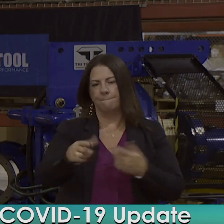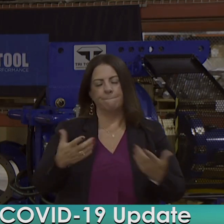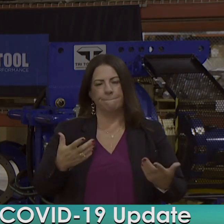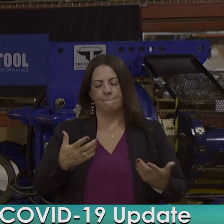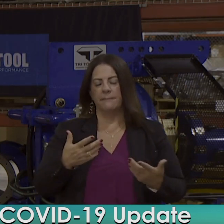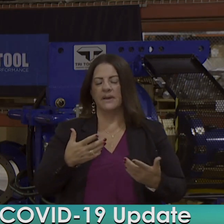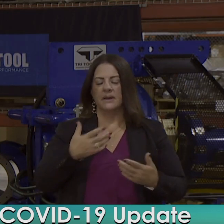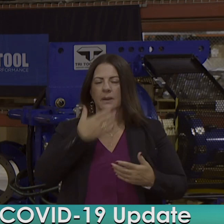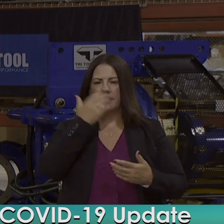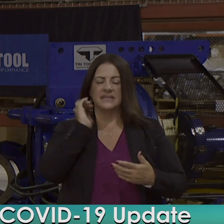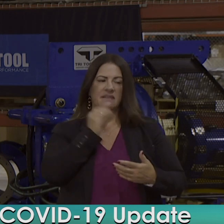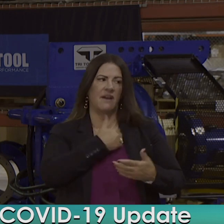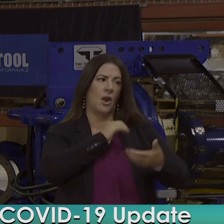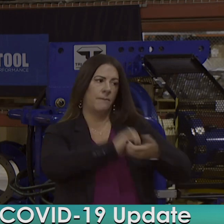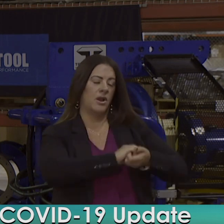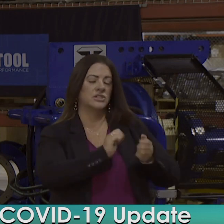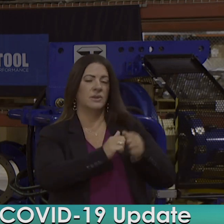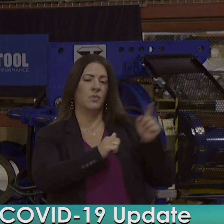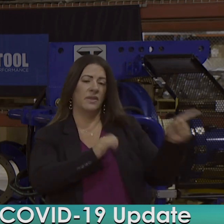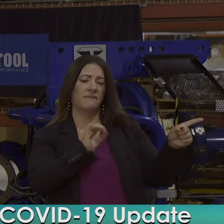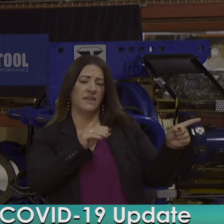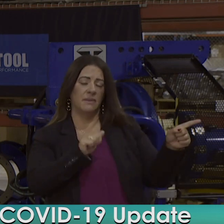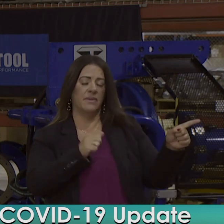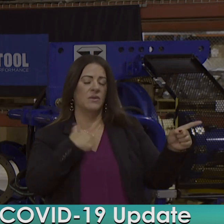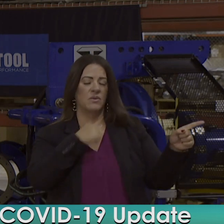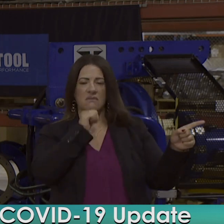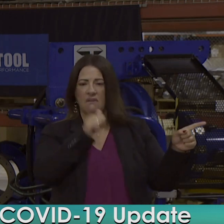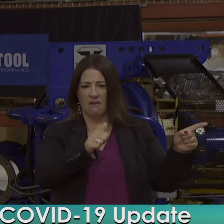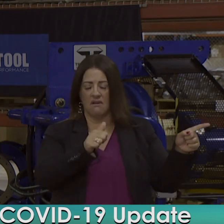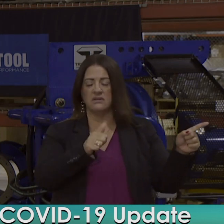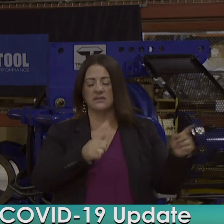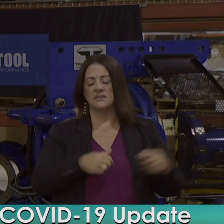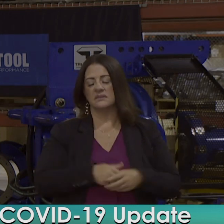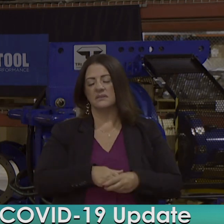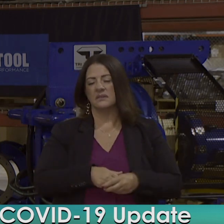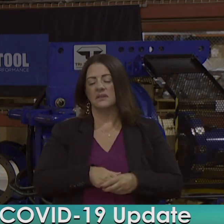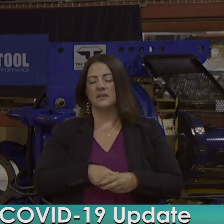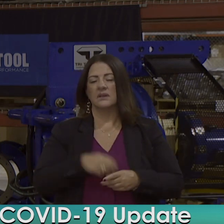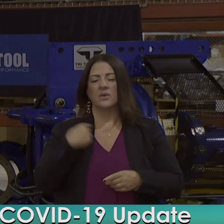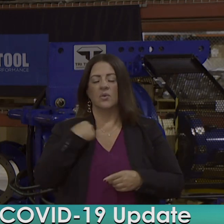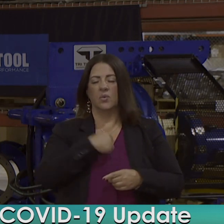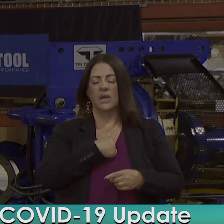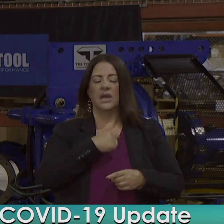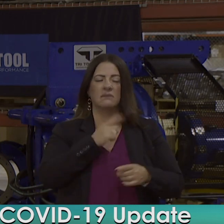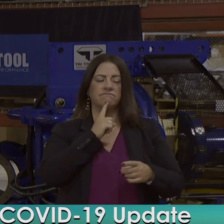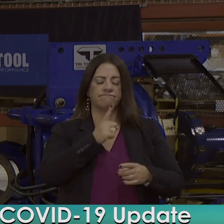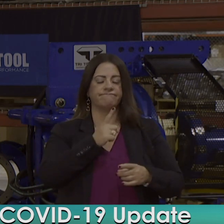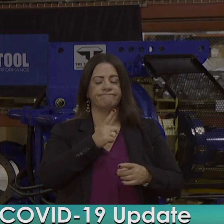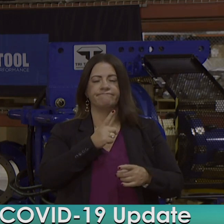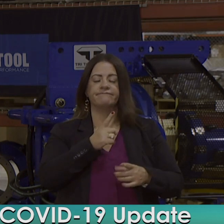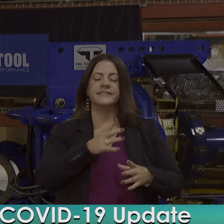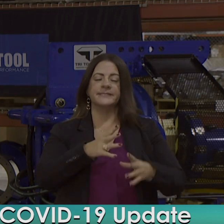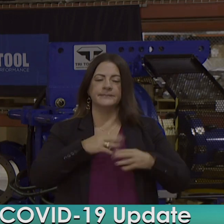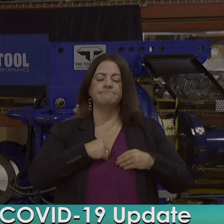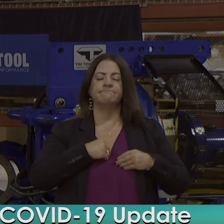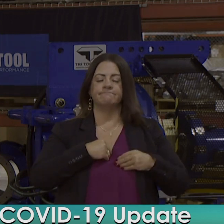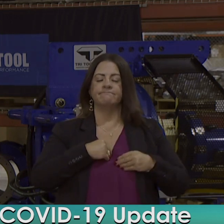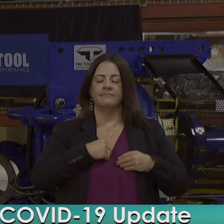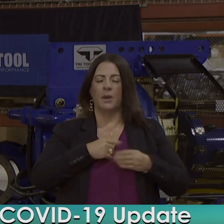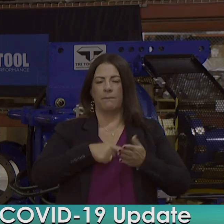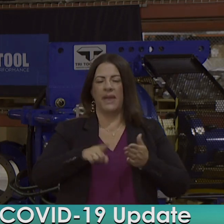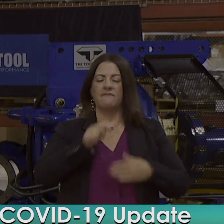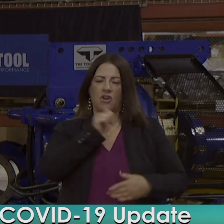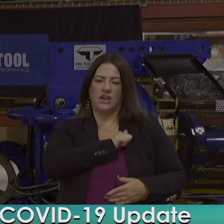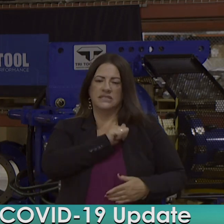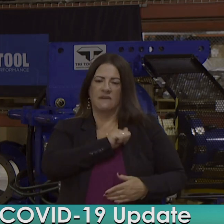that partnership with FEMA in Imperial County. That partnership, we are absorbing those costs, we